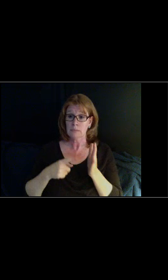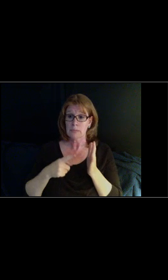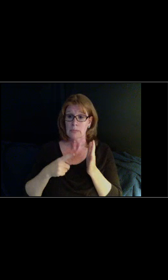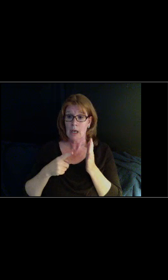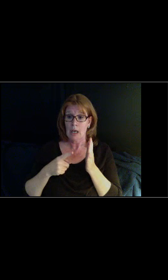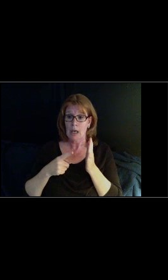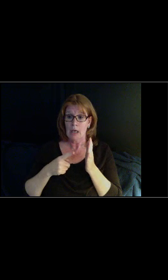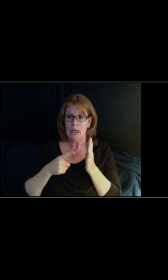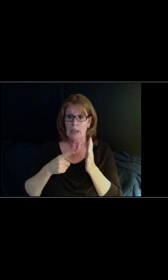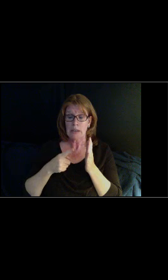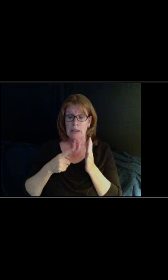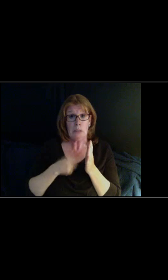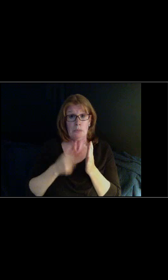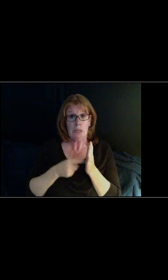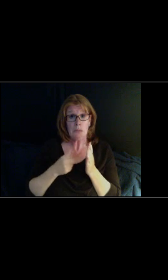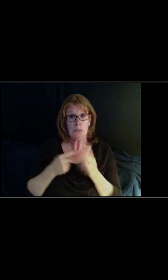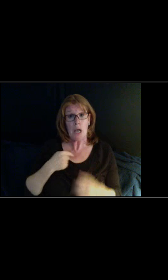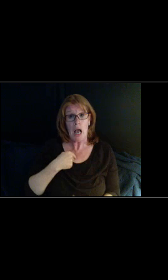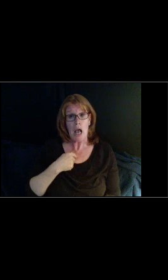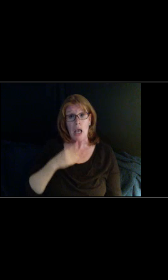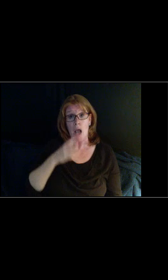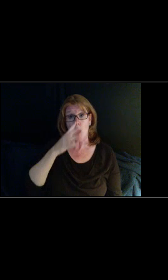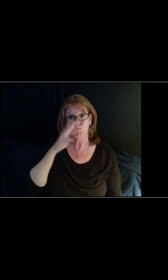want to talk about it or address it.